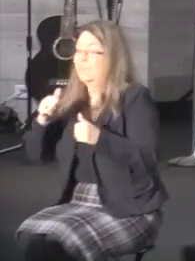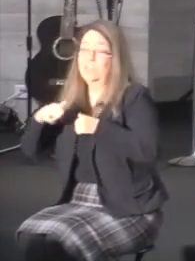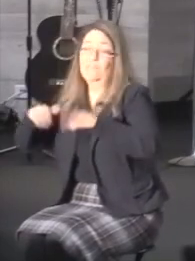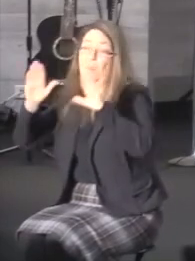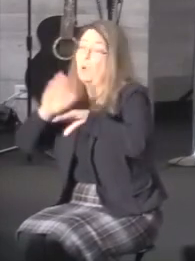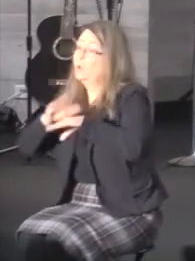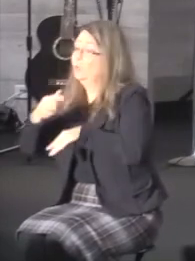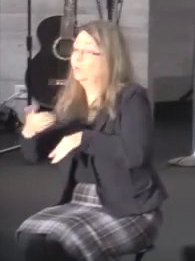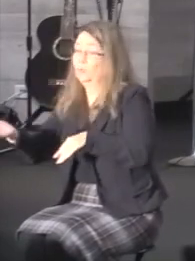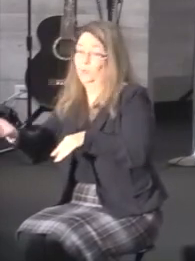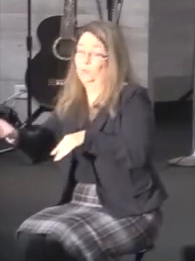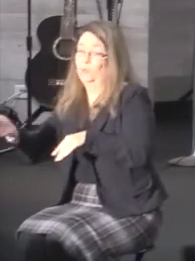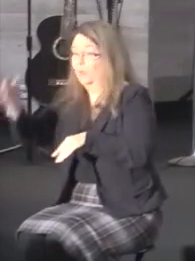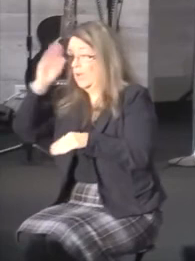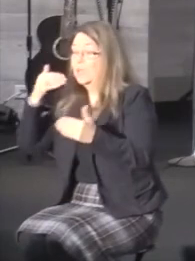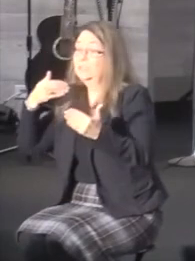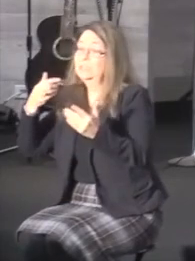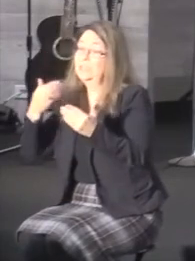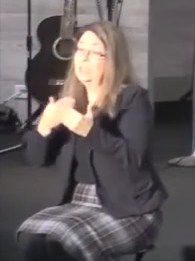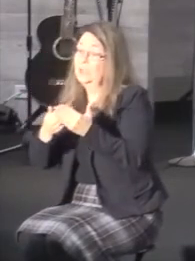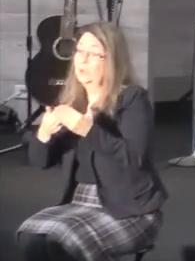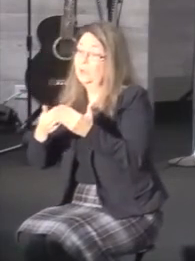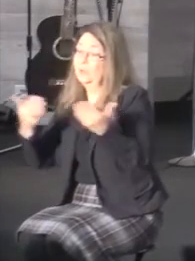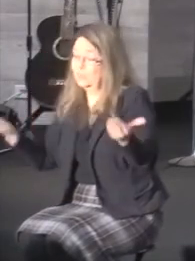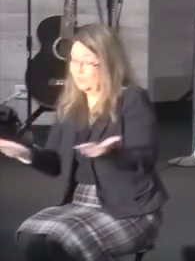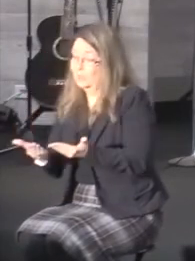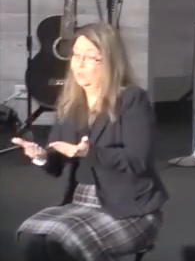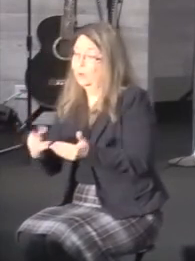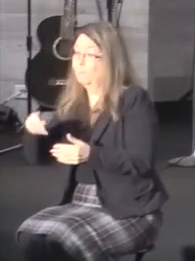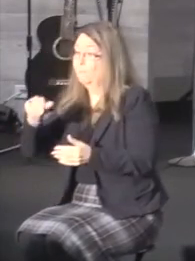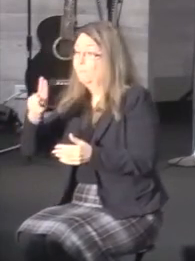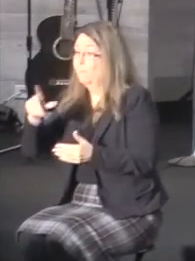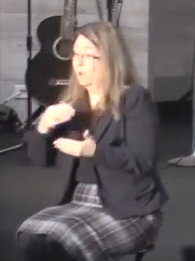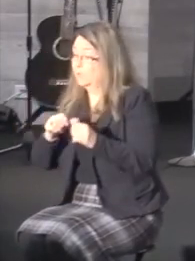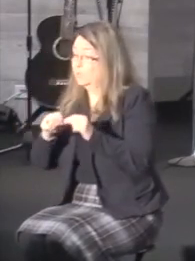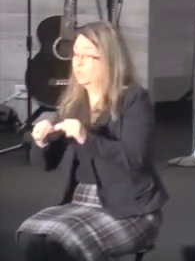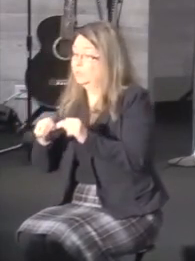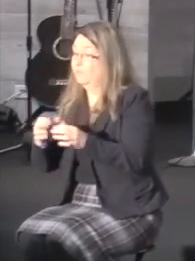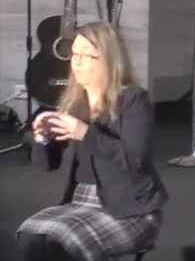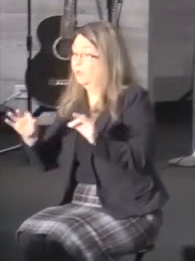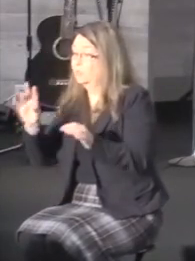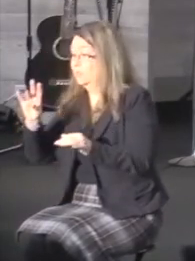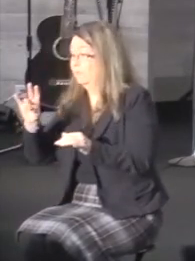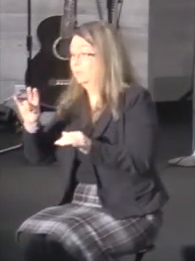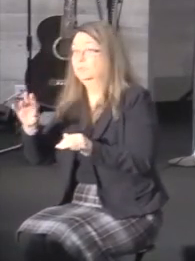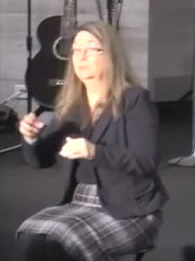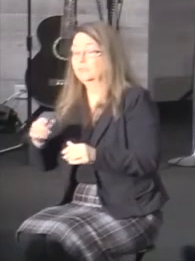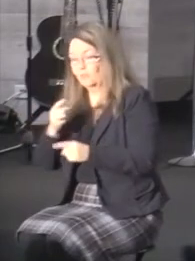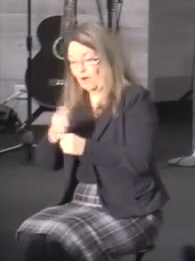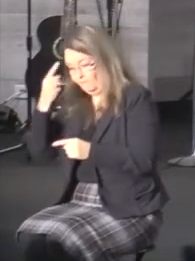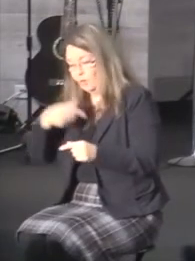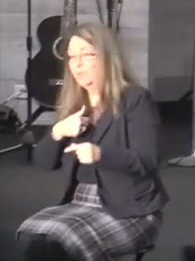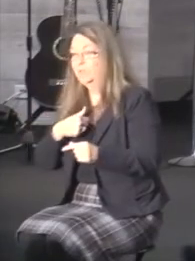on you if he is at work in you. God is near. God is here. Paul goes on to say in verse 7, it is right for me to feel this way about you all. He